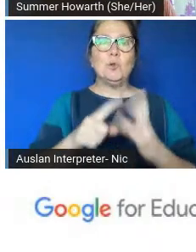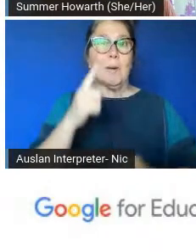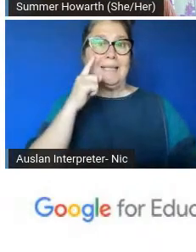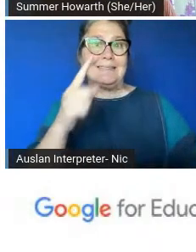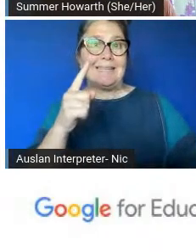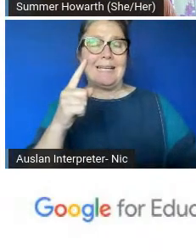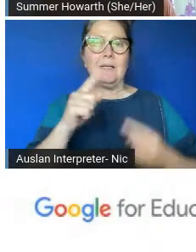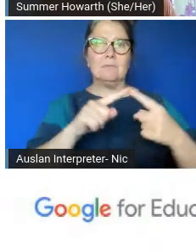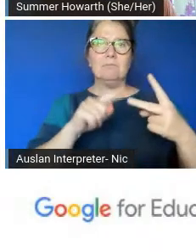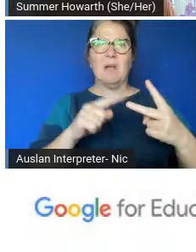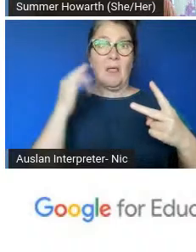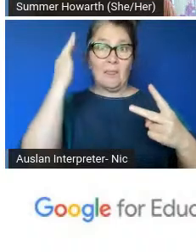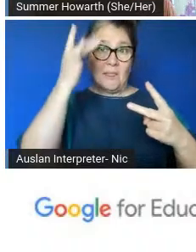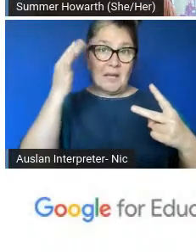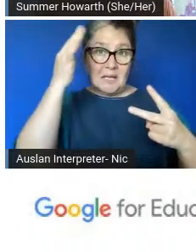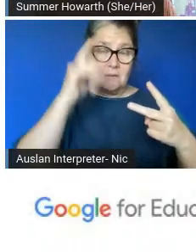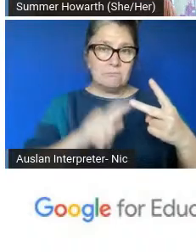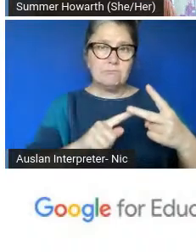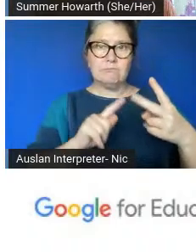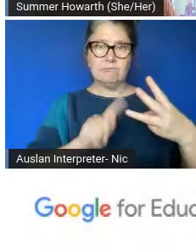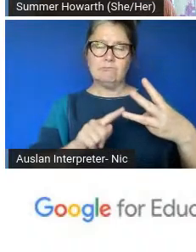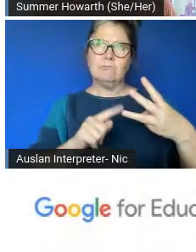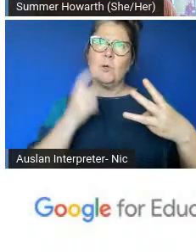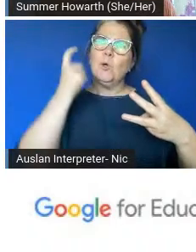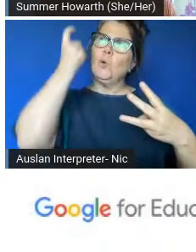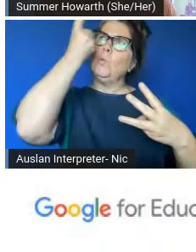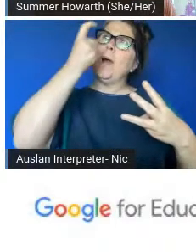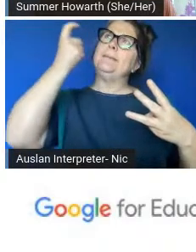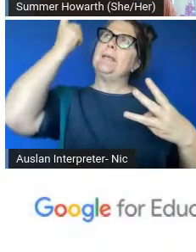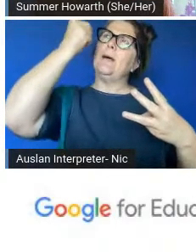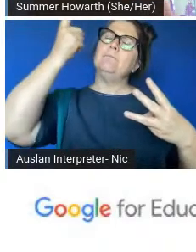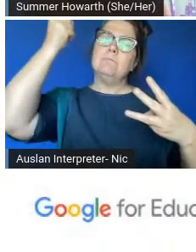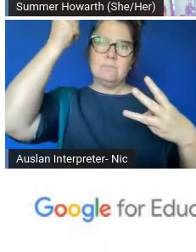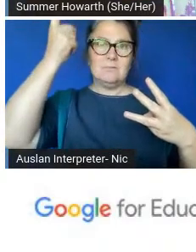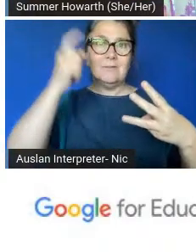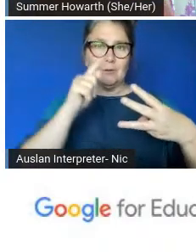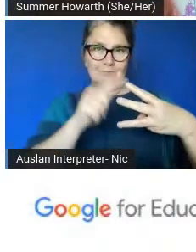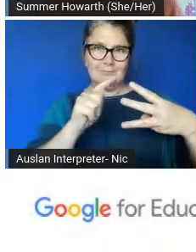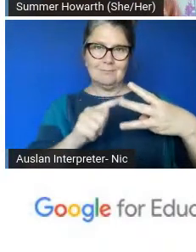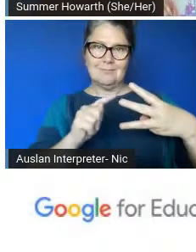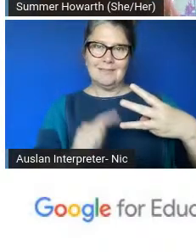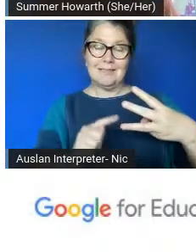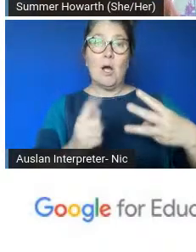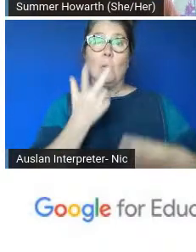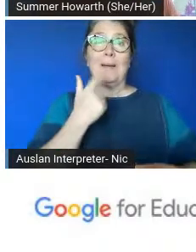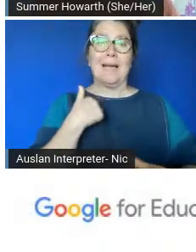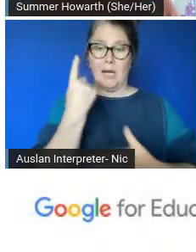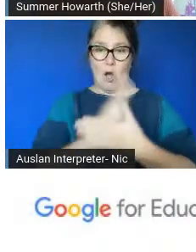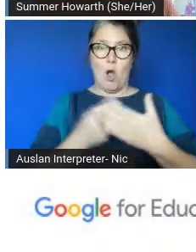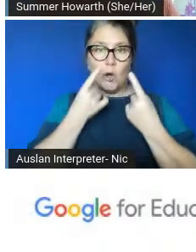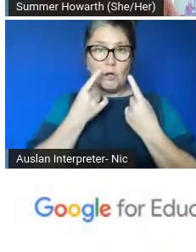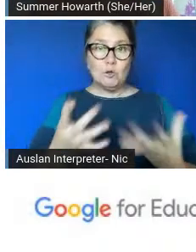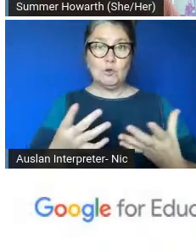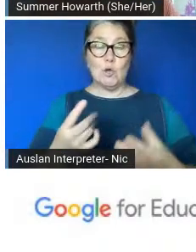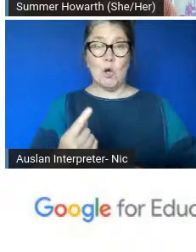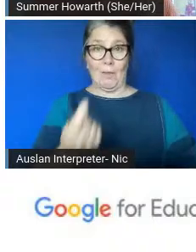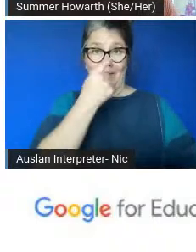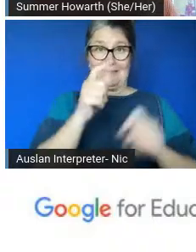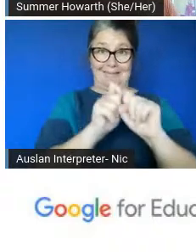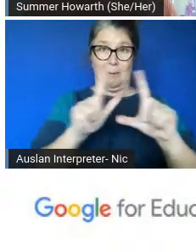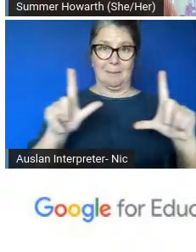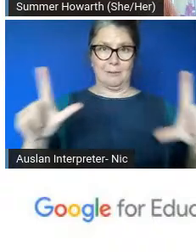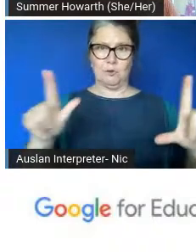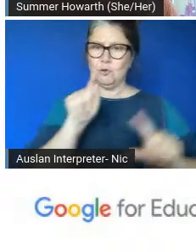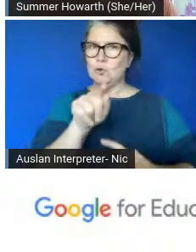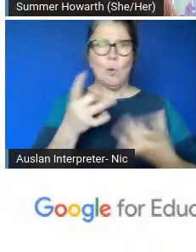of what do you see, what do you think, what do you wonder? Because if I was to show you just this image, now you already know what it